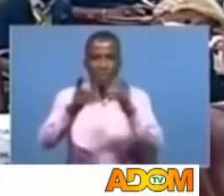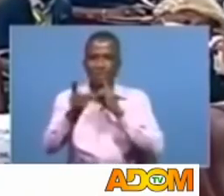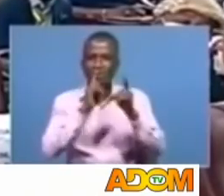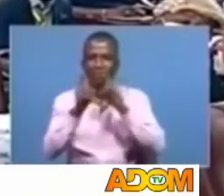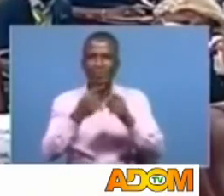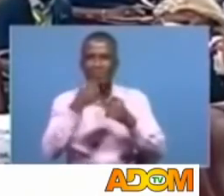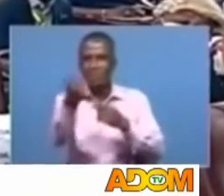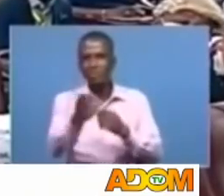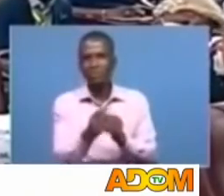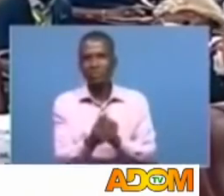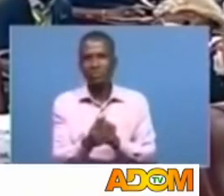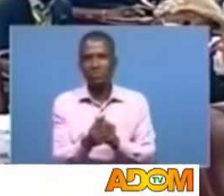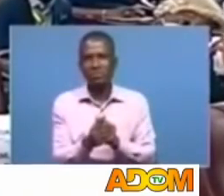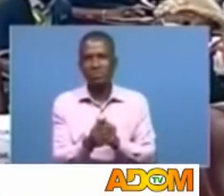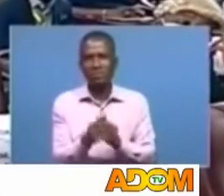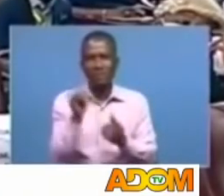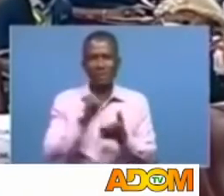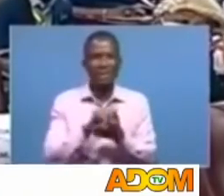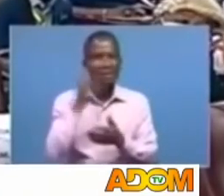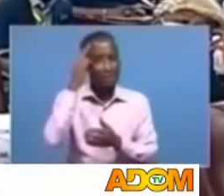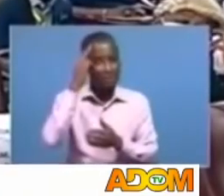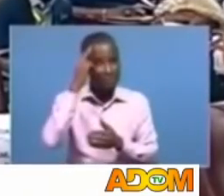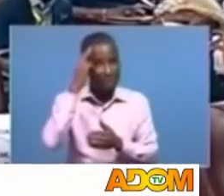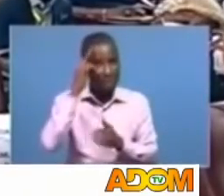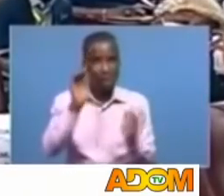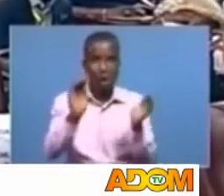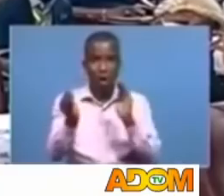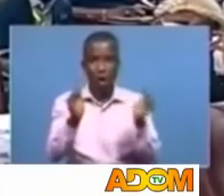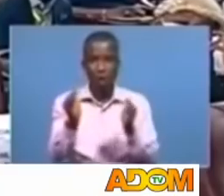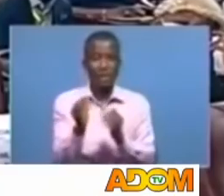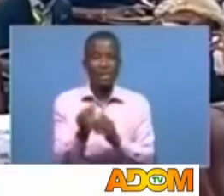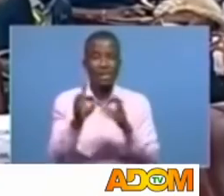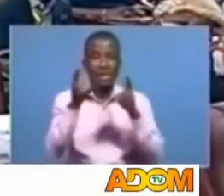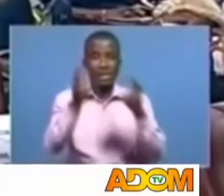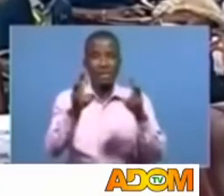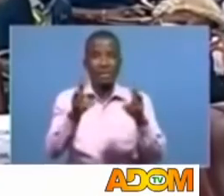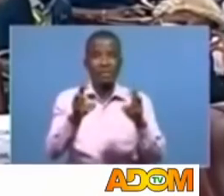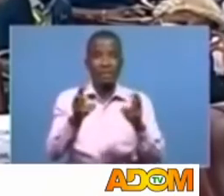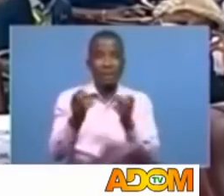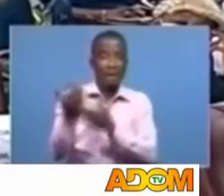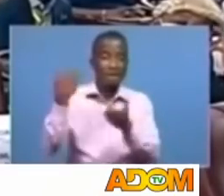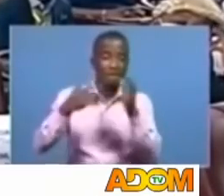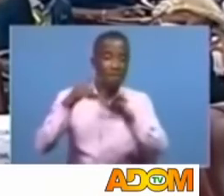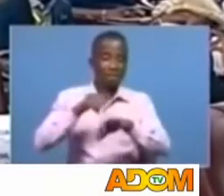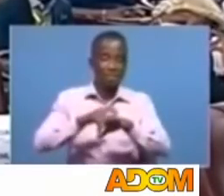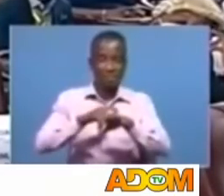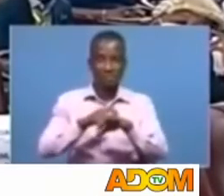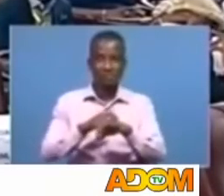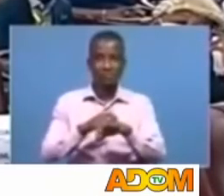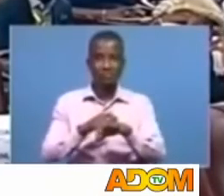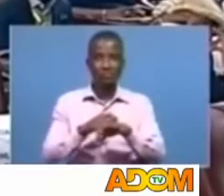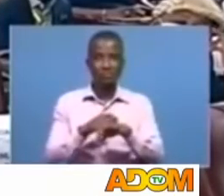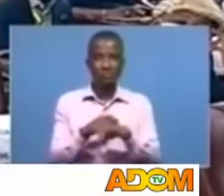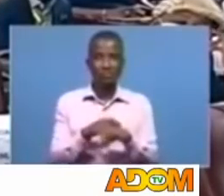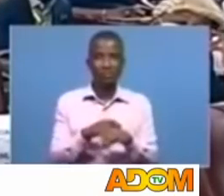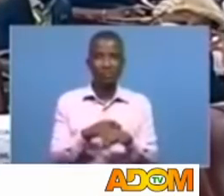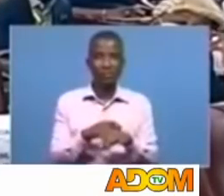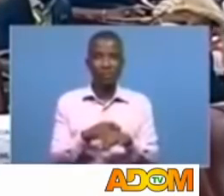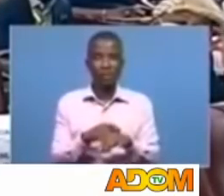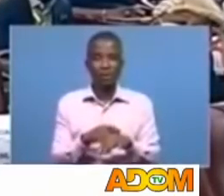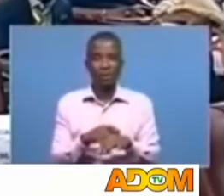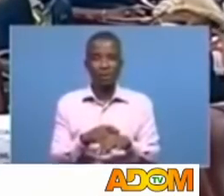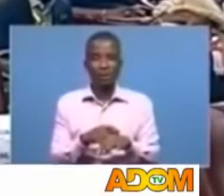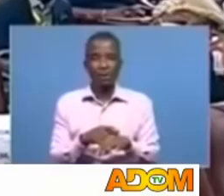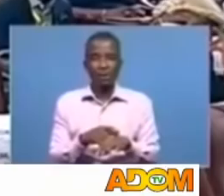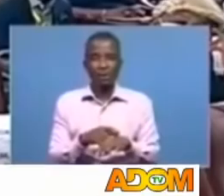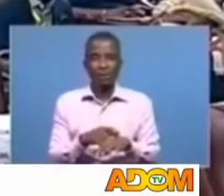that was the reason for our reference to the case concerning the IFC's immunity and so